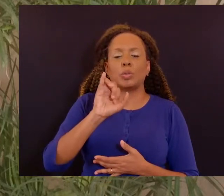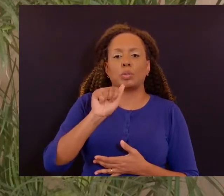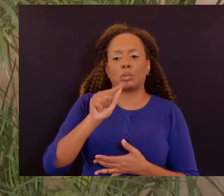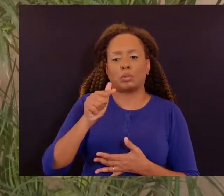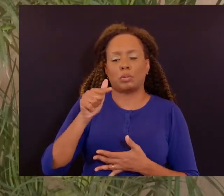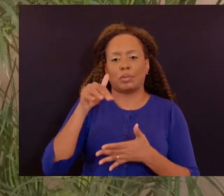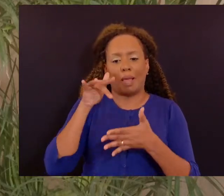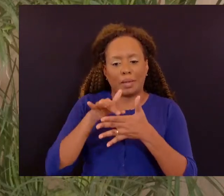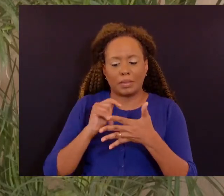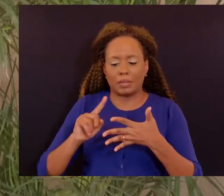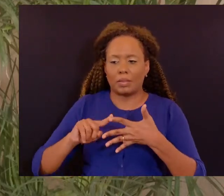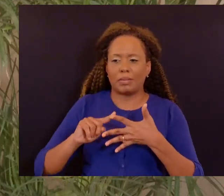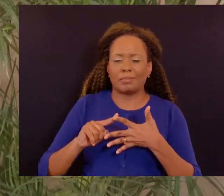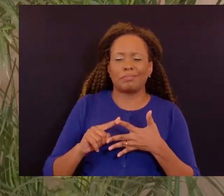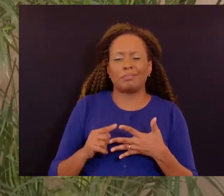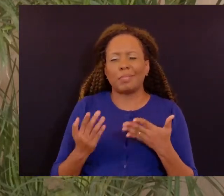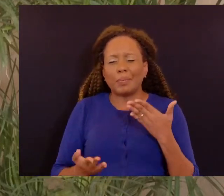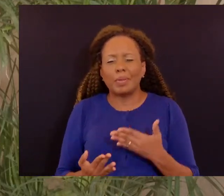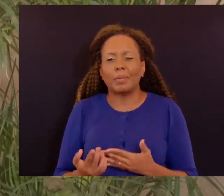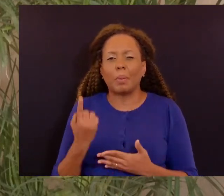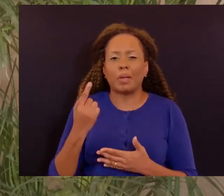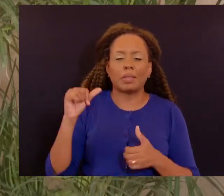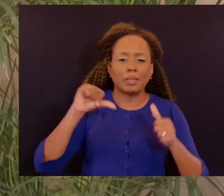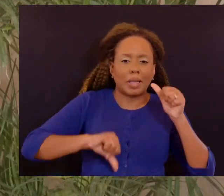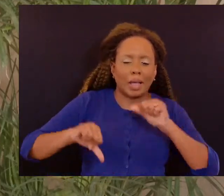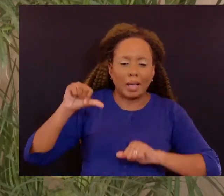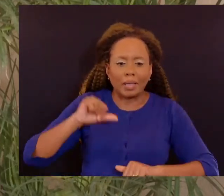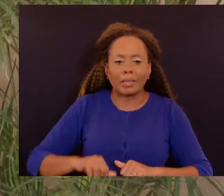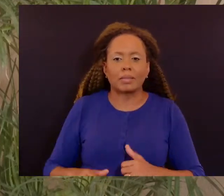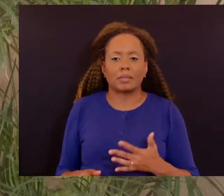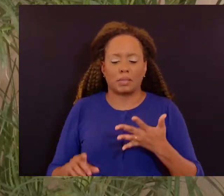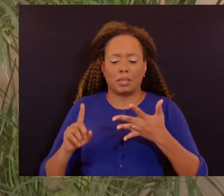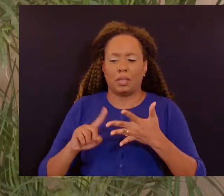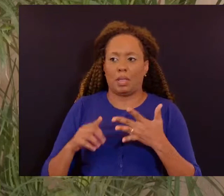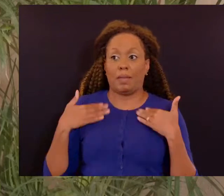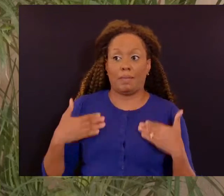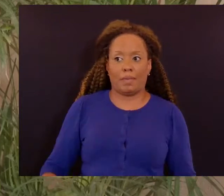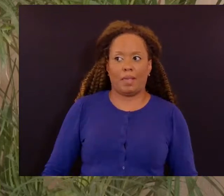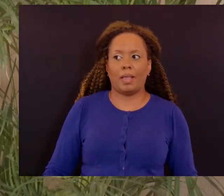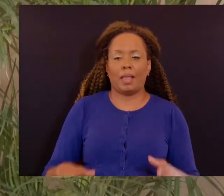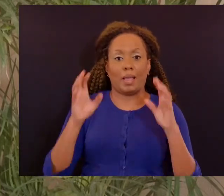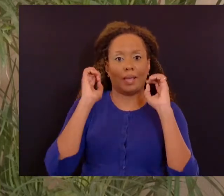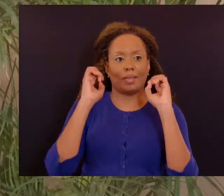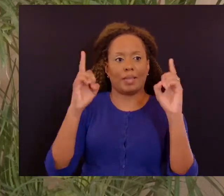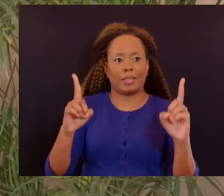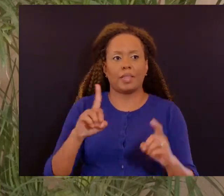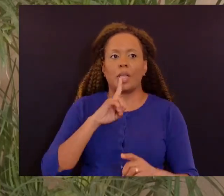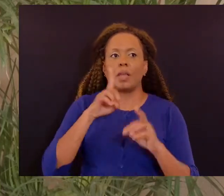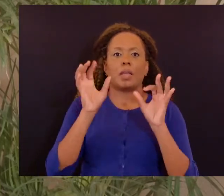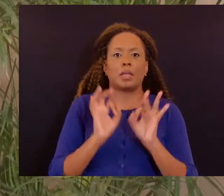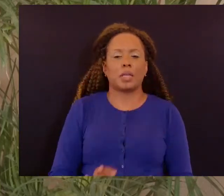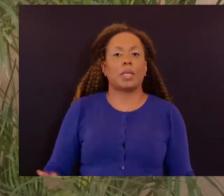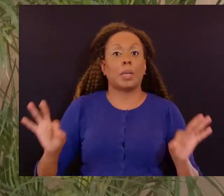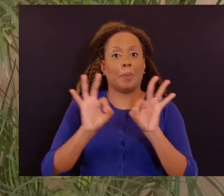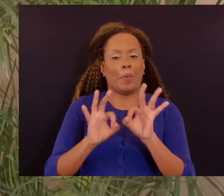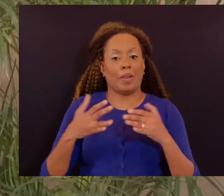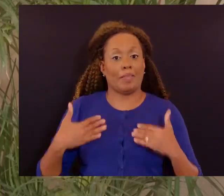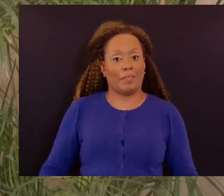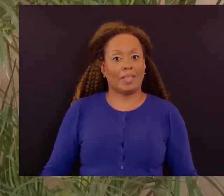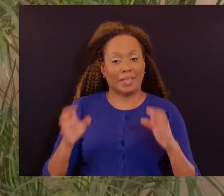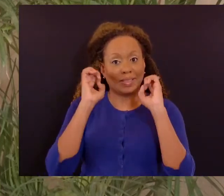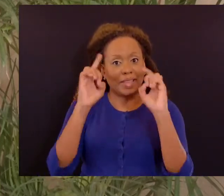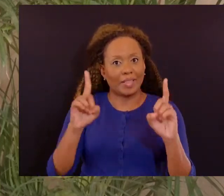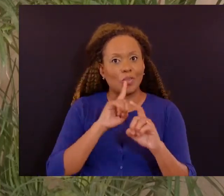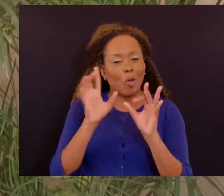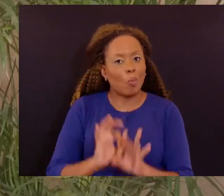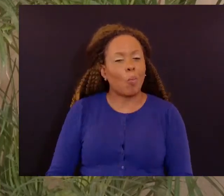science, ensure that they get exposure to physical education, because that is one of the critical things that we are